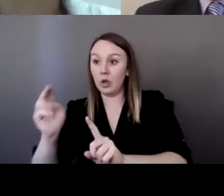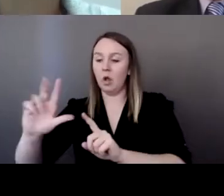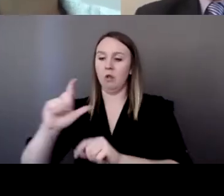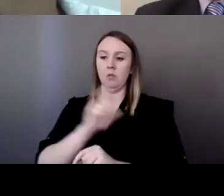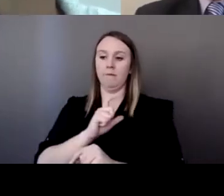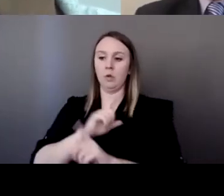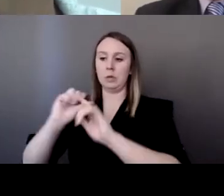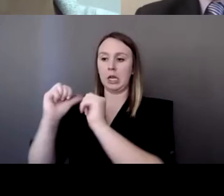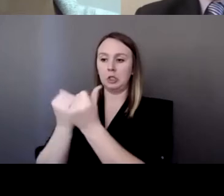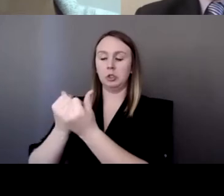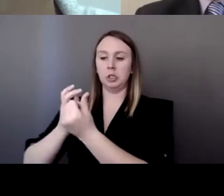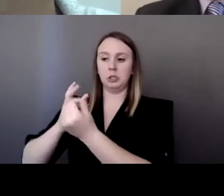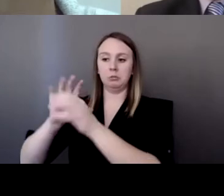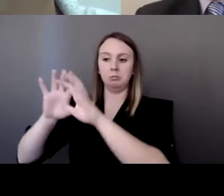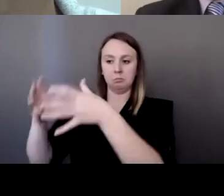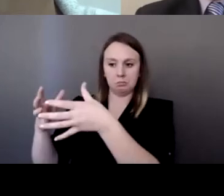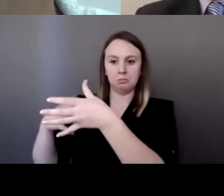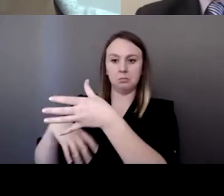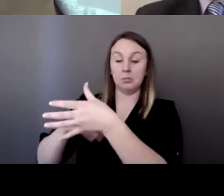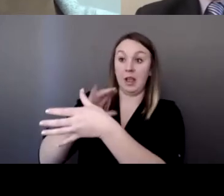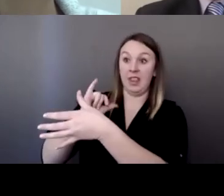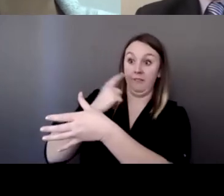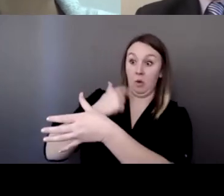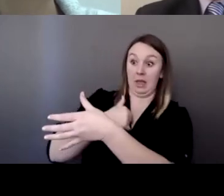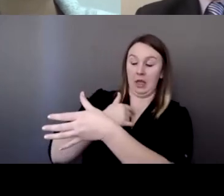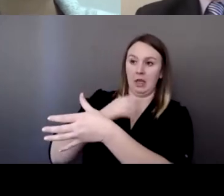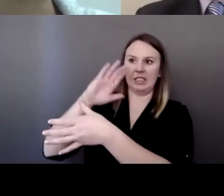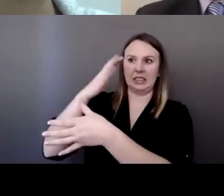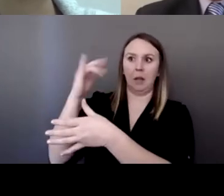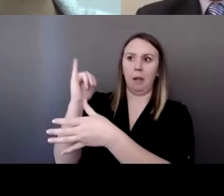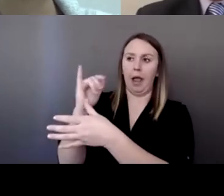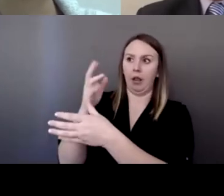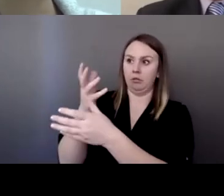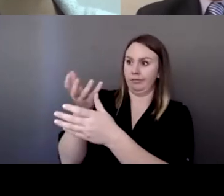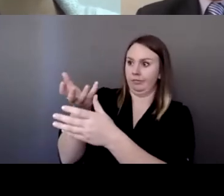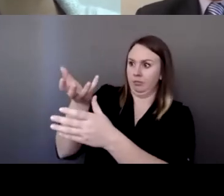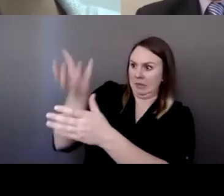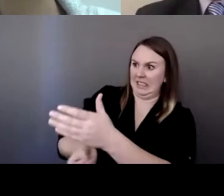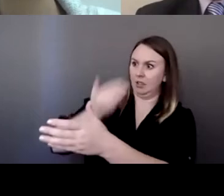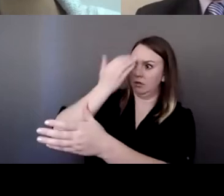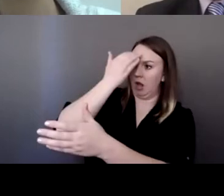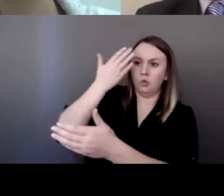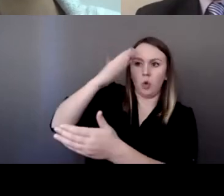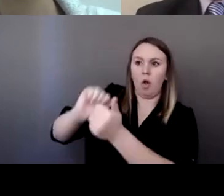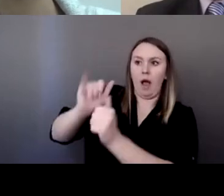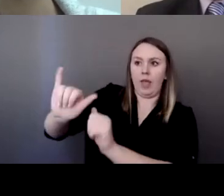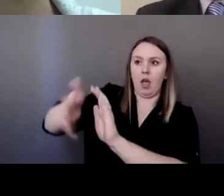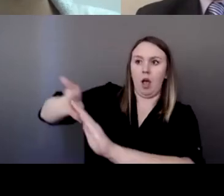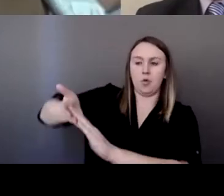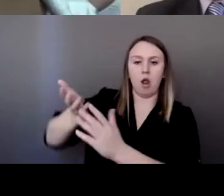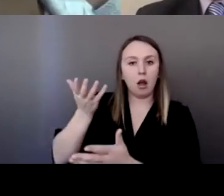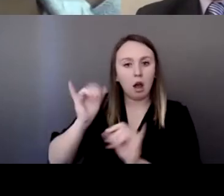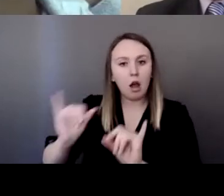that it seems like this foreign black hole of knowledge that I just don't have. And I feel like that was actually one of the goals about